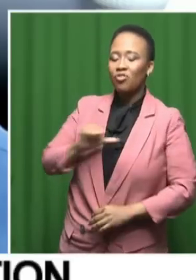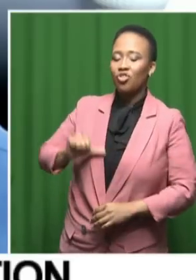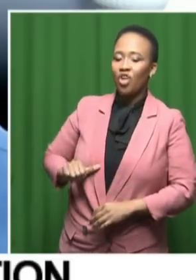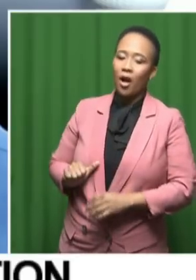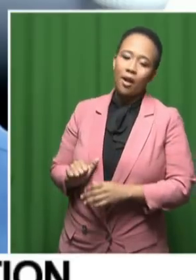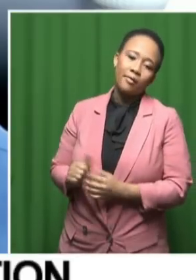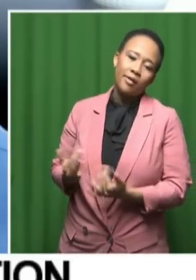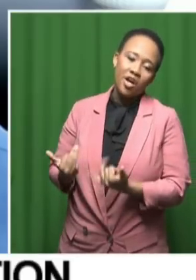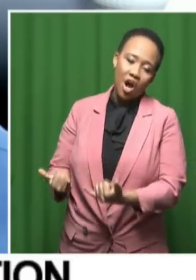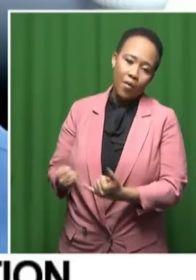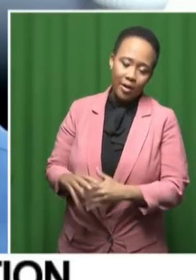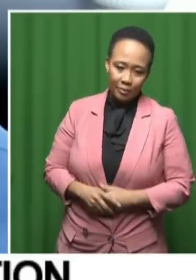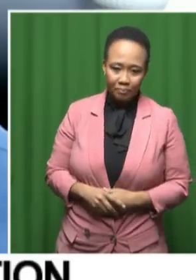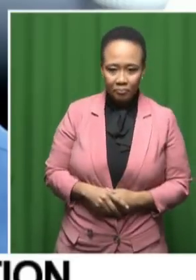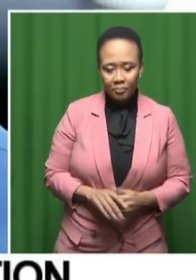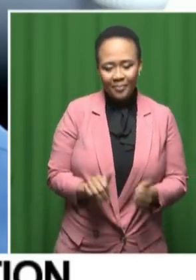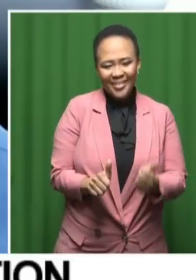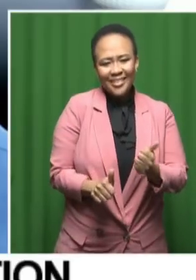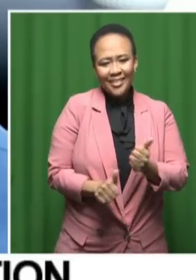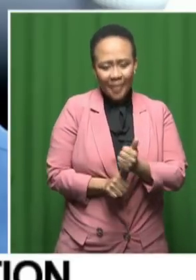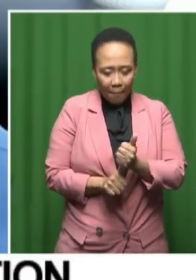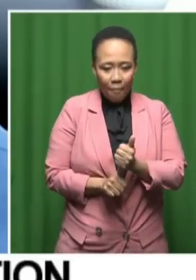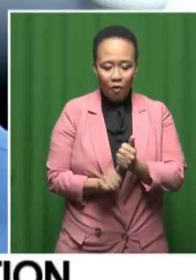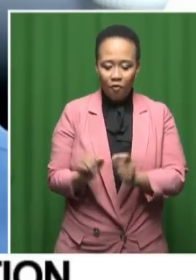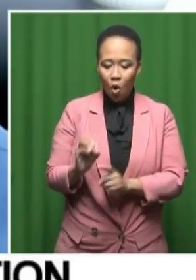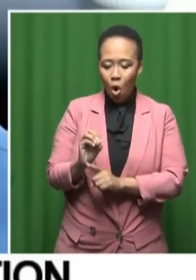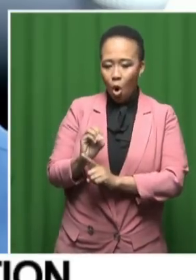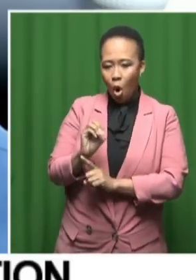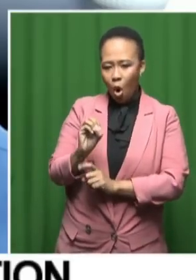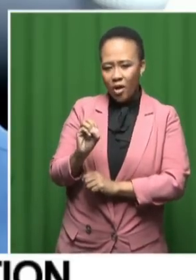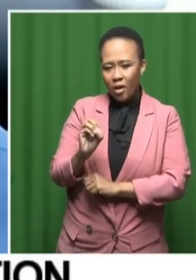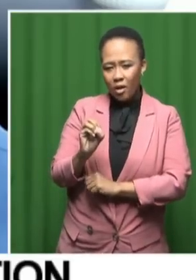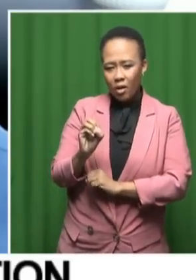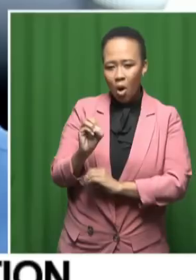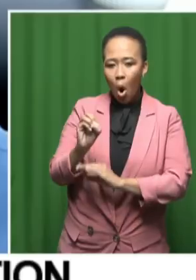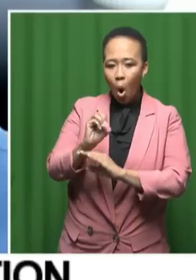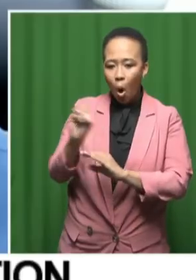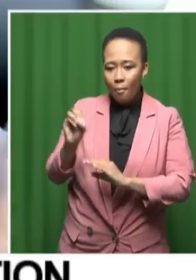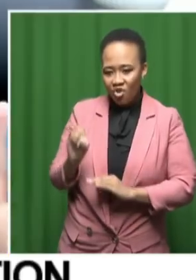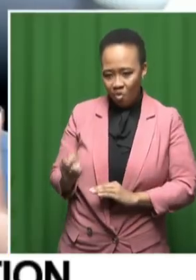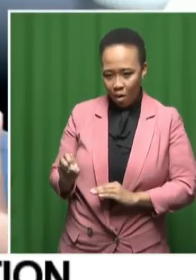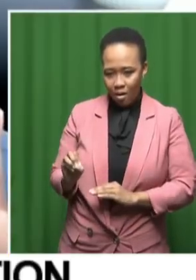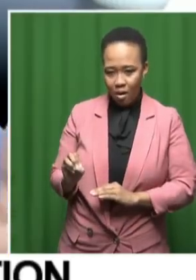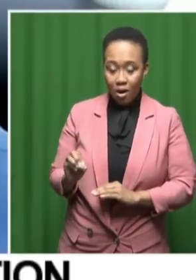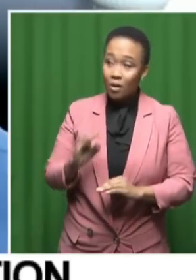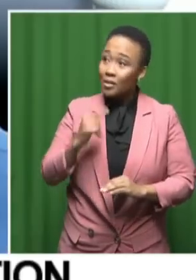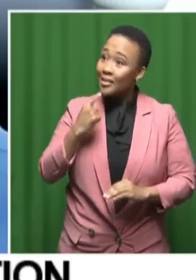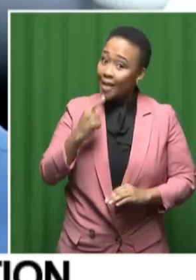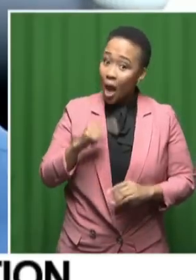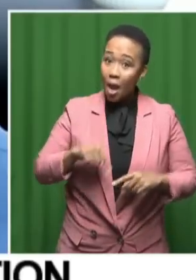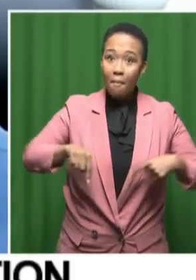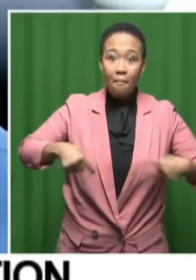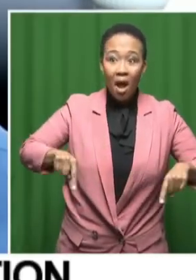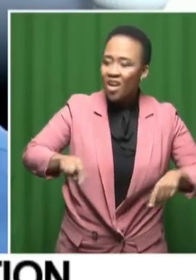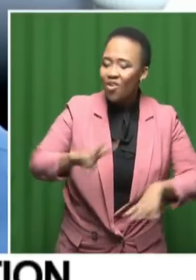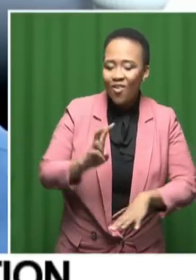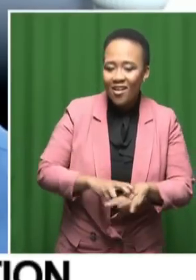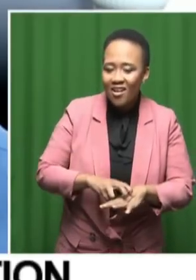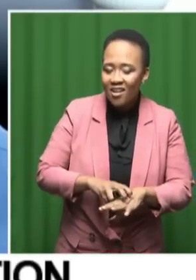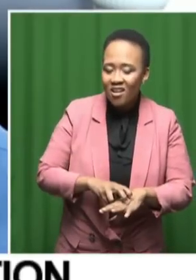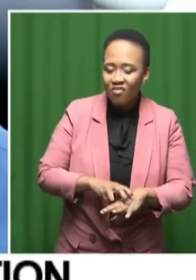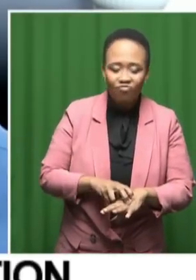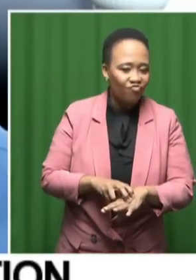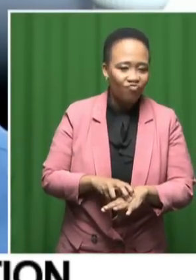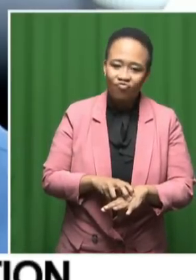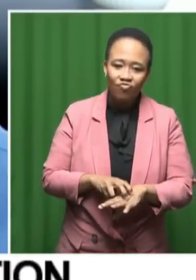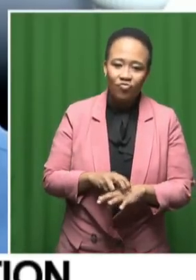new subvariant there of Omicron, you're saying, Prof, no need to panic. But of course, for those who